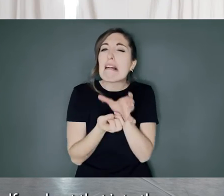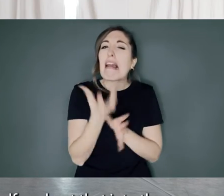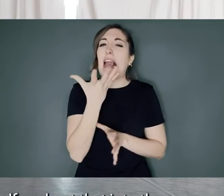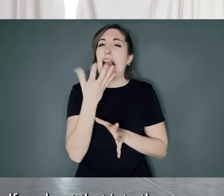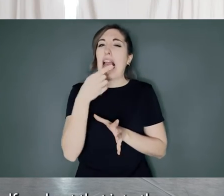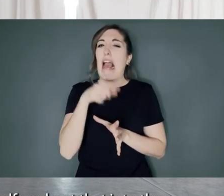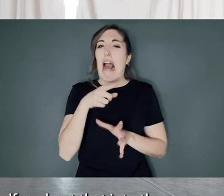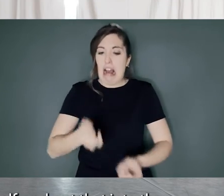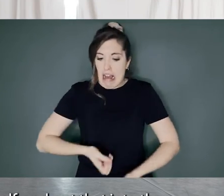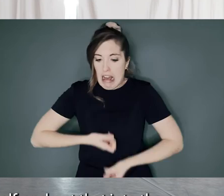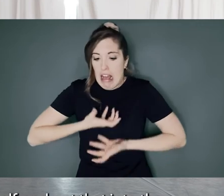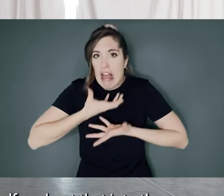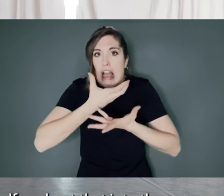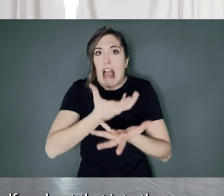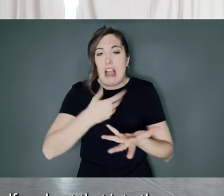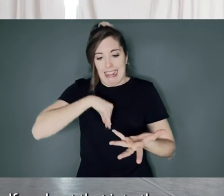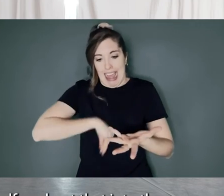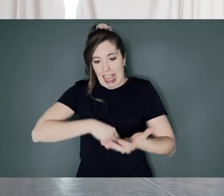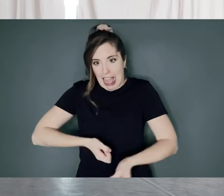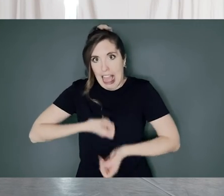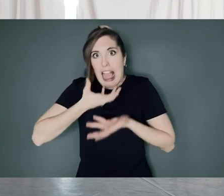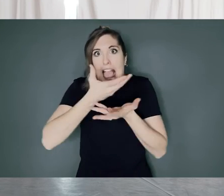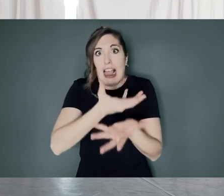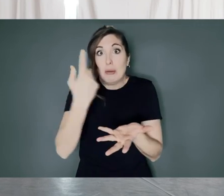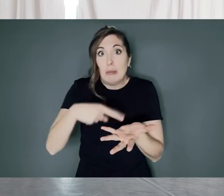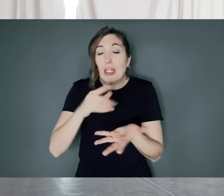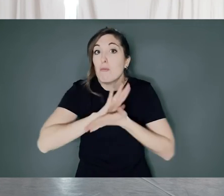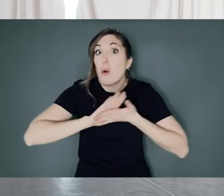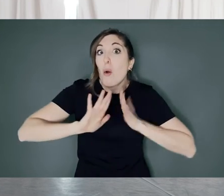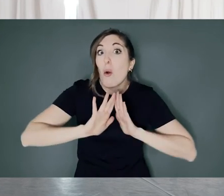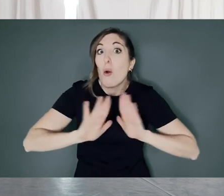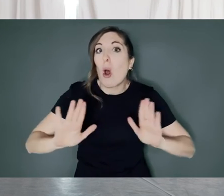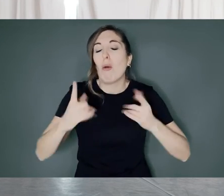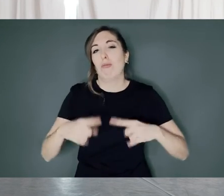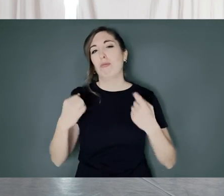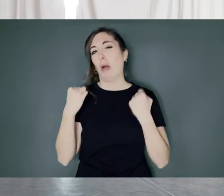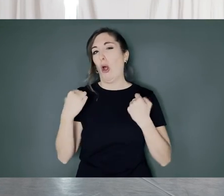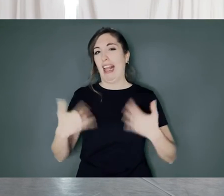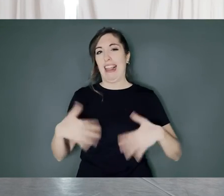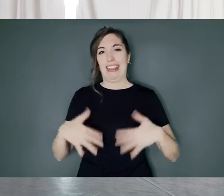through the system, and that can become a very powerful thing.